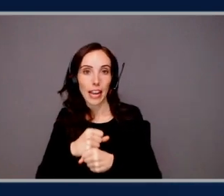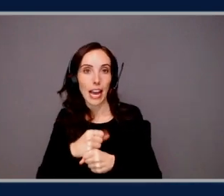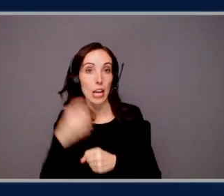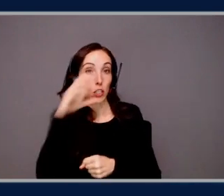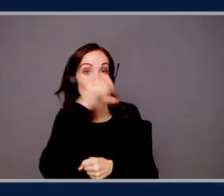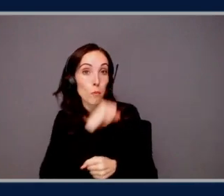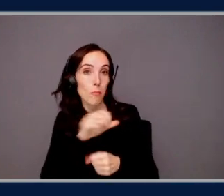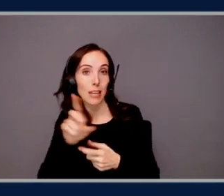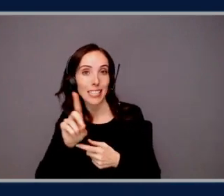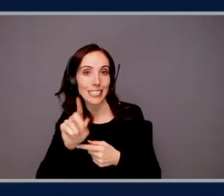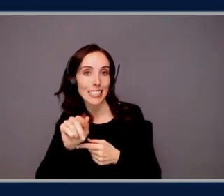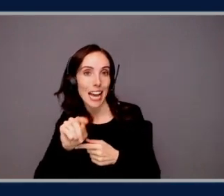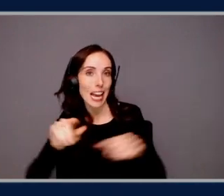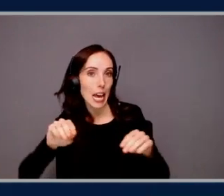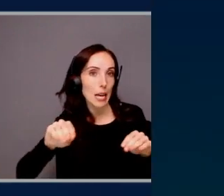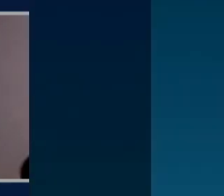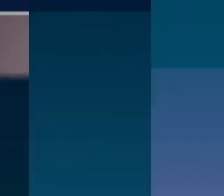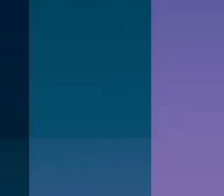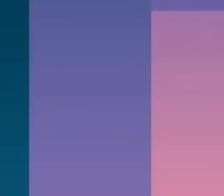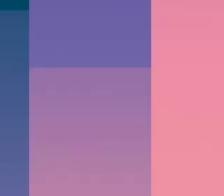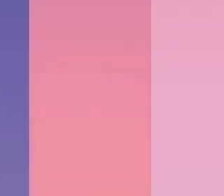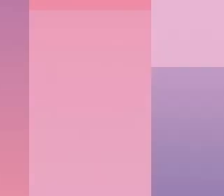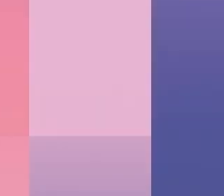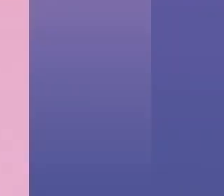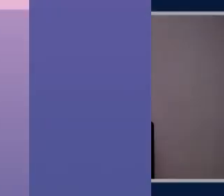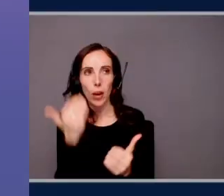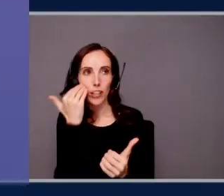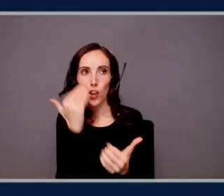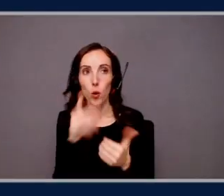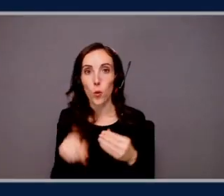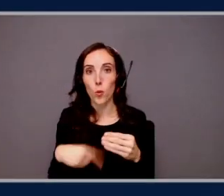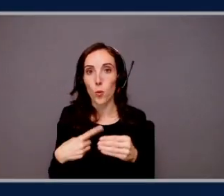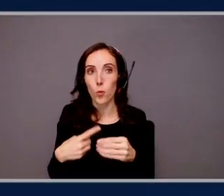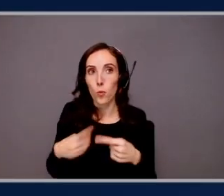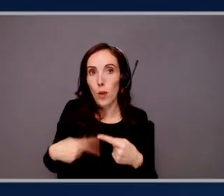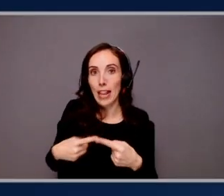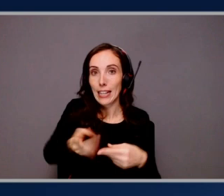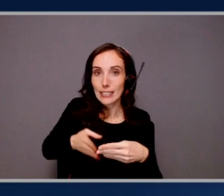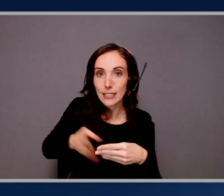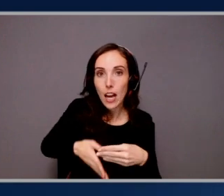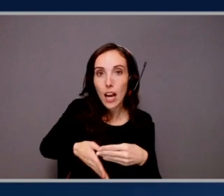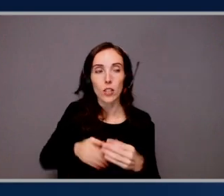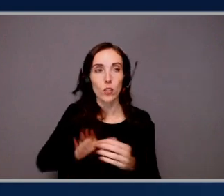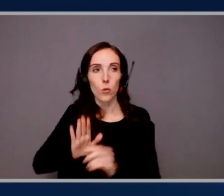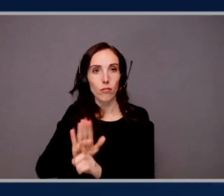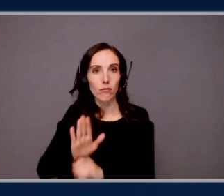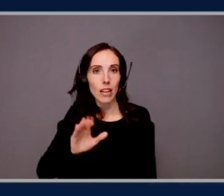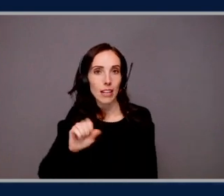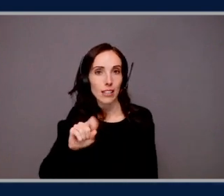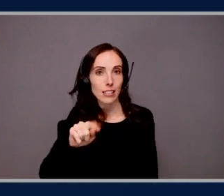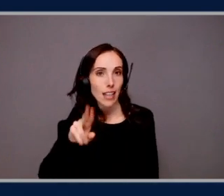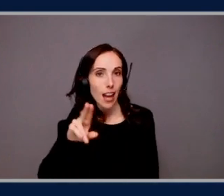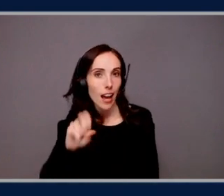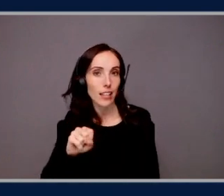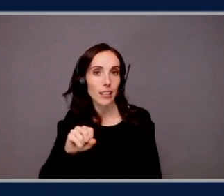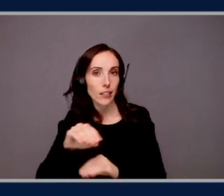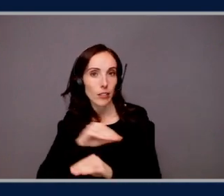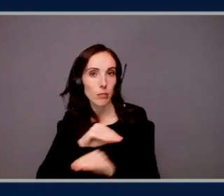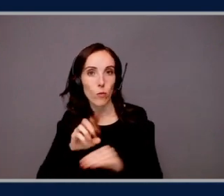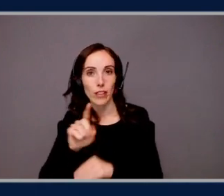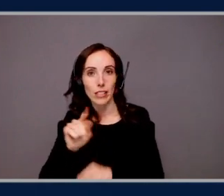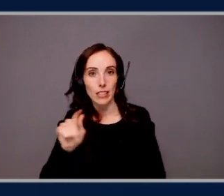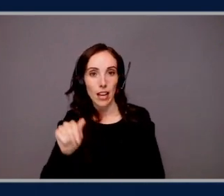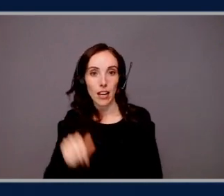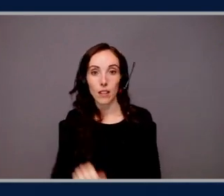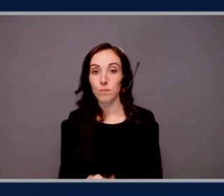right. How do I know when that's done and what's the progress or what's the status of that data? So obviously, right now it's in